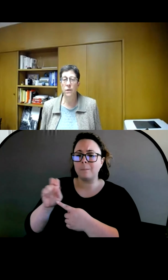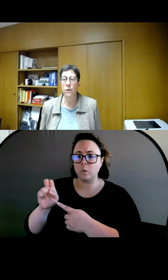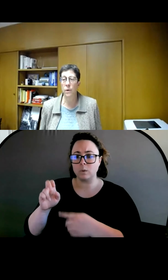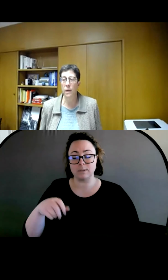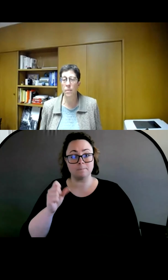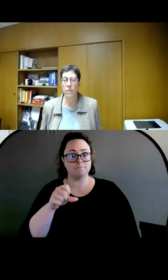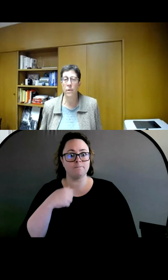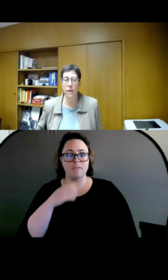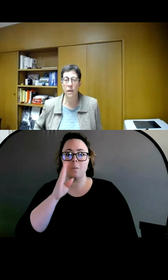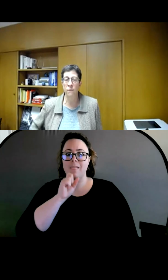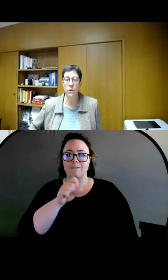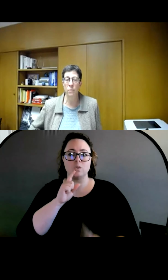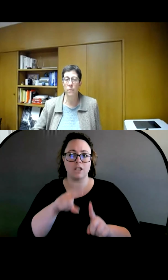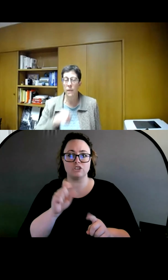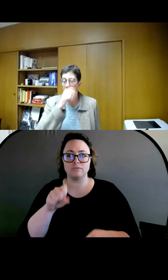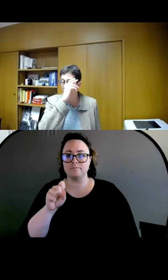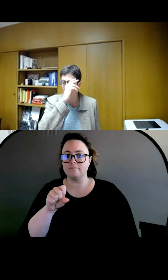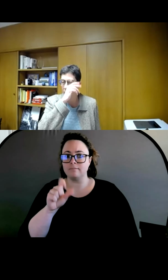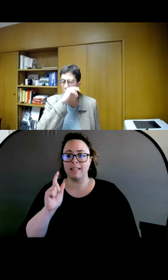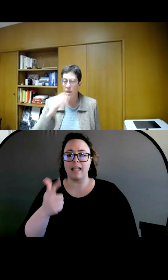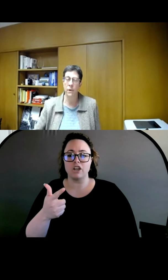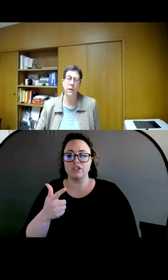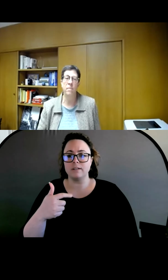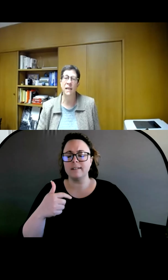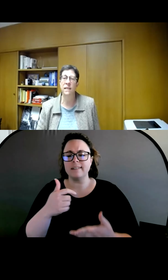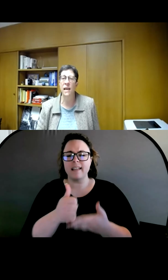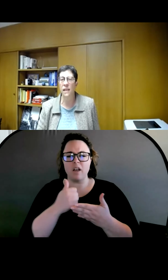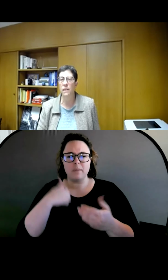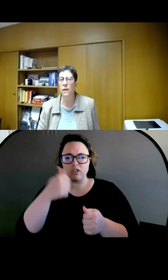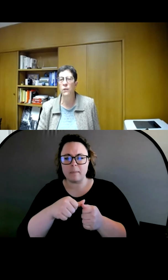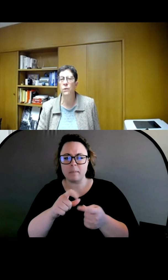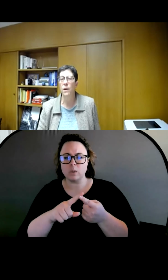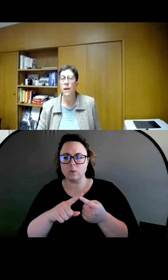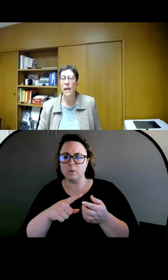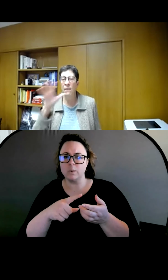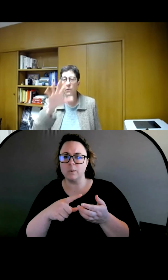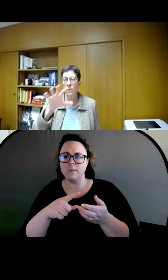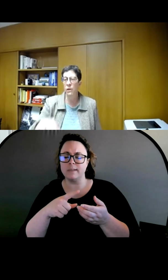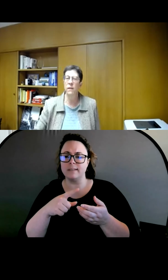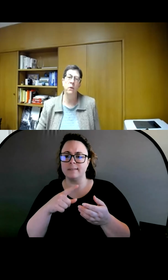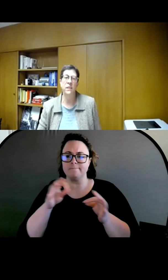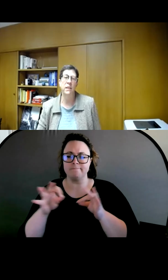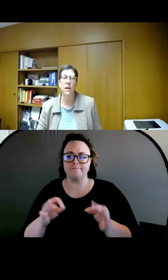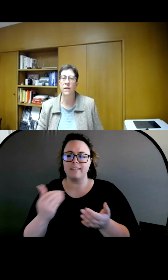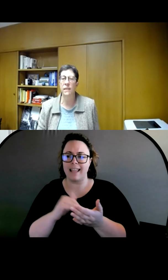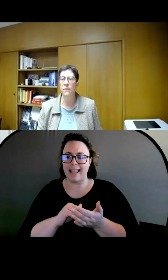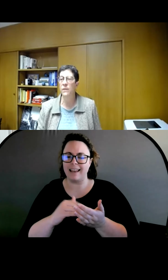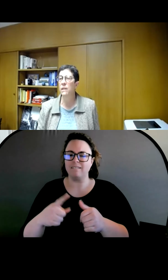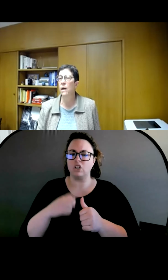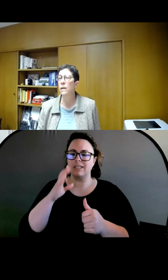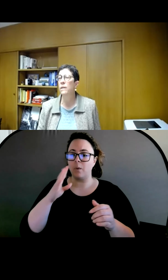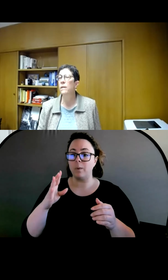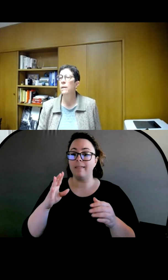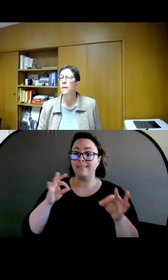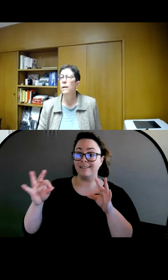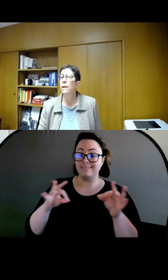And so if you can help me remember to come back to that, I'd love to, after we put it in the rest of the context of this